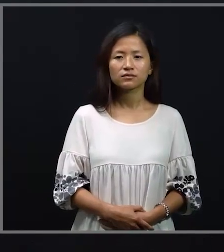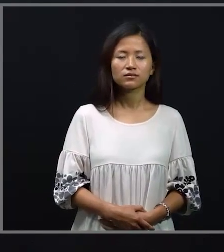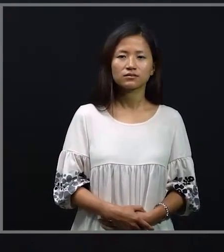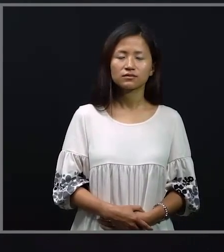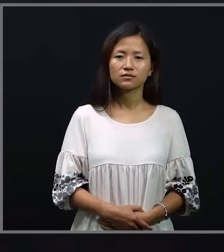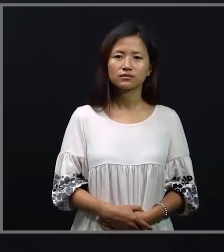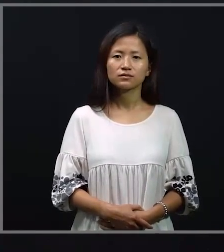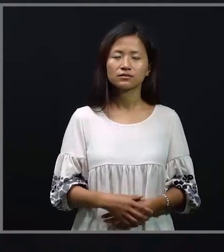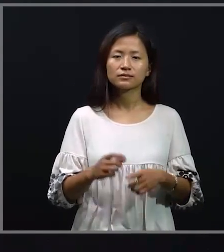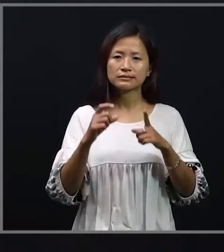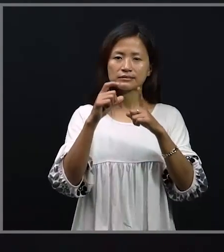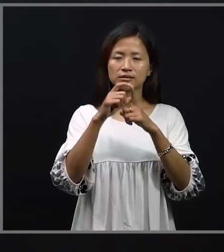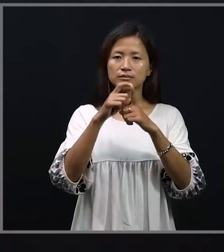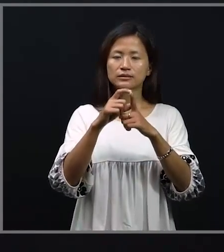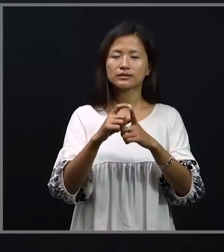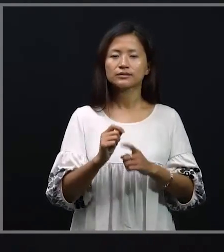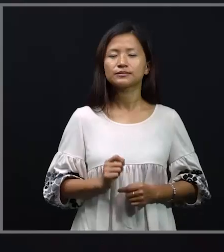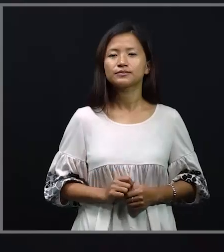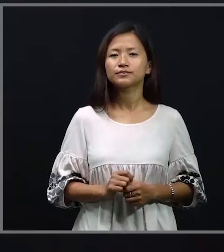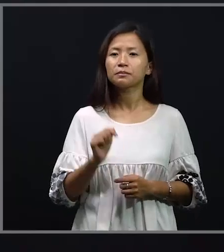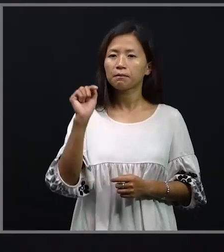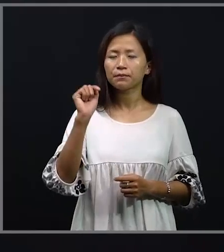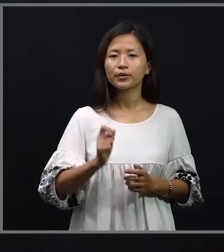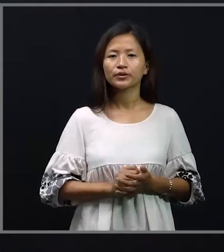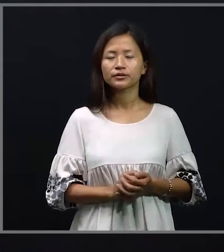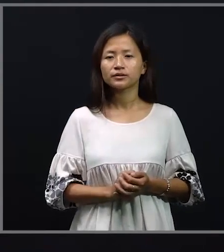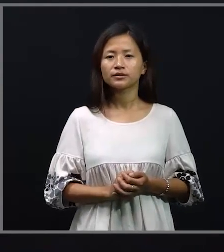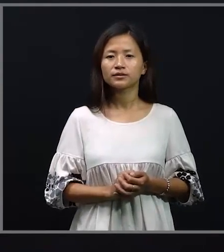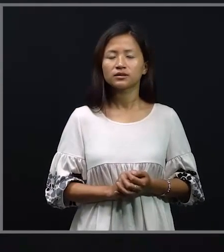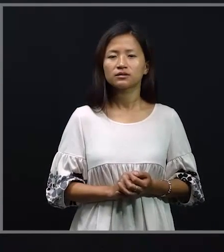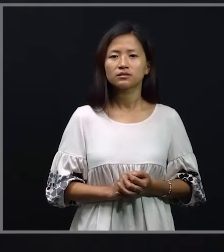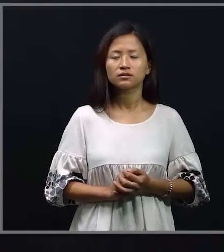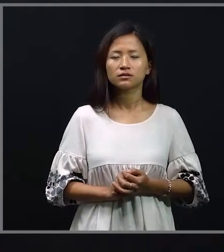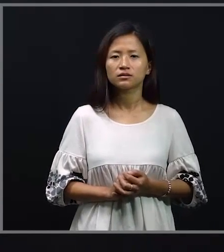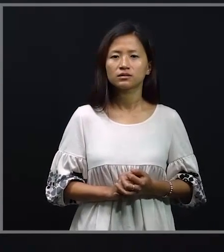Number D, the last subpoint on the modern concept, that is